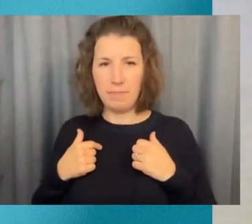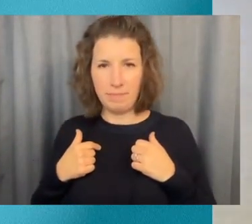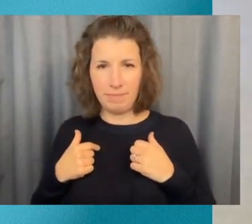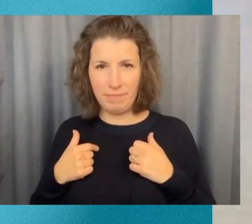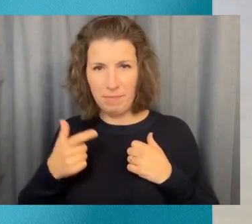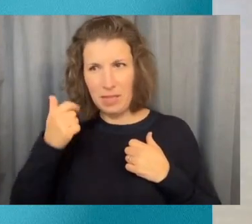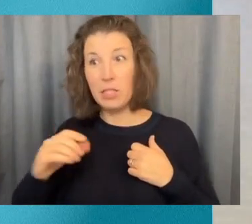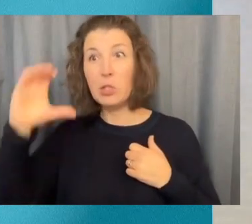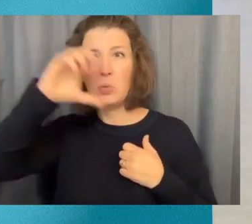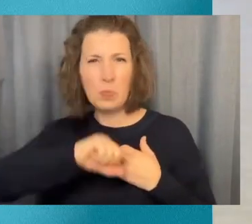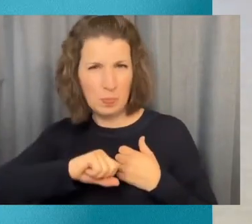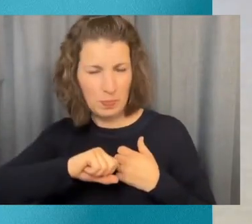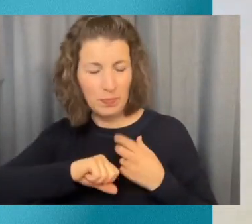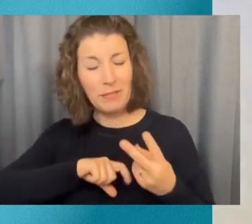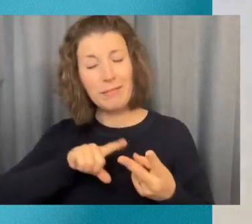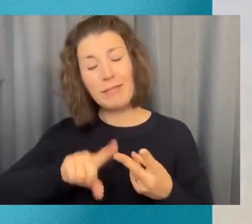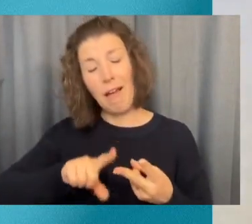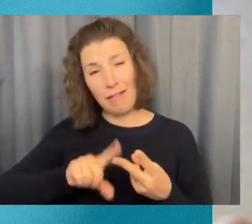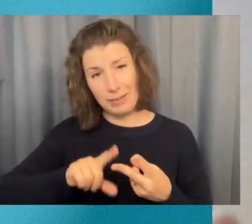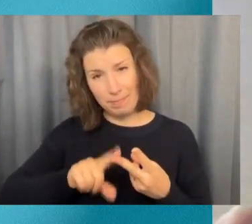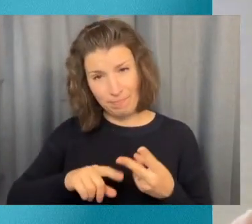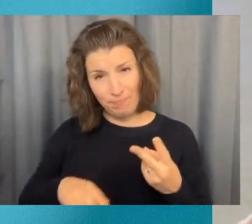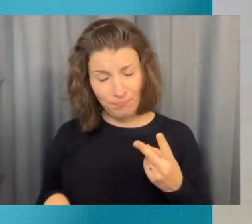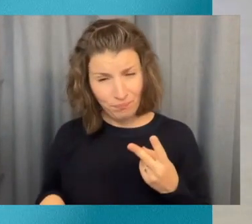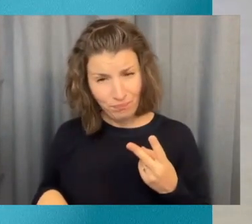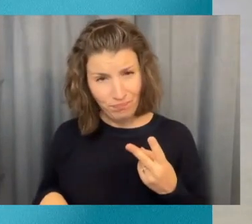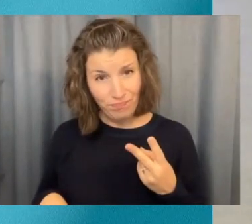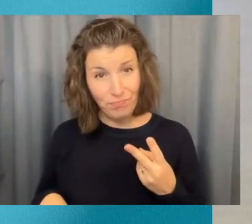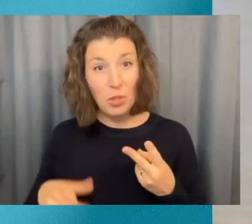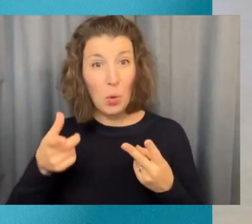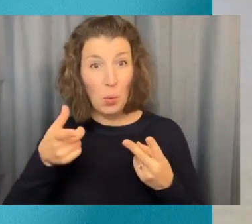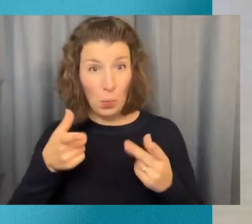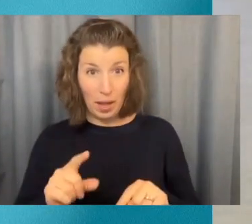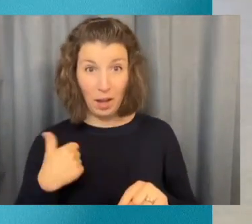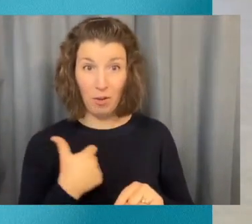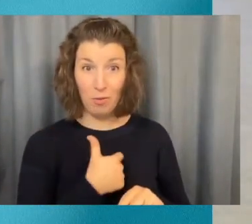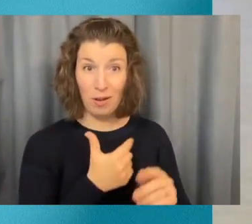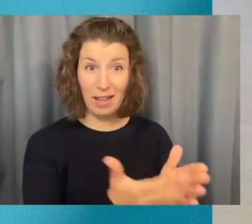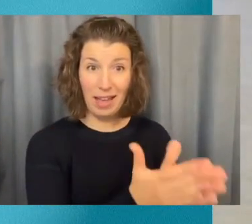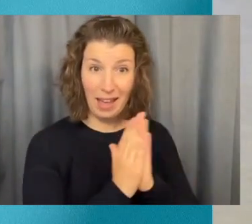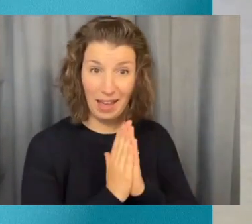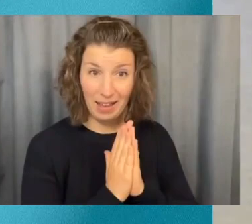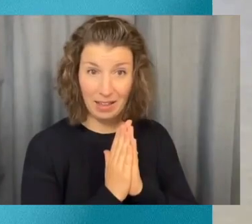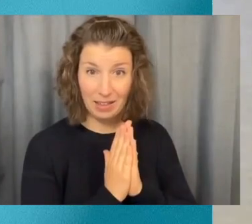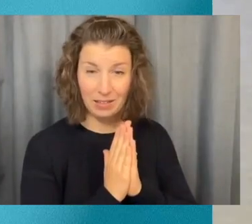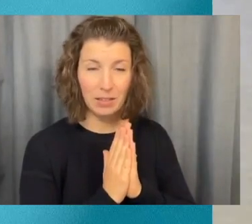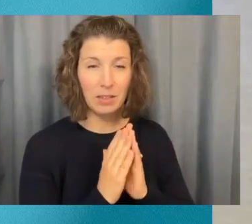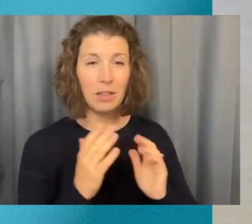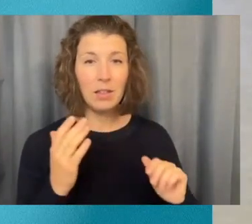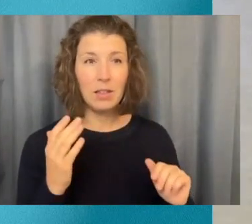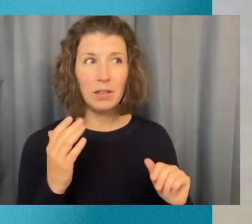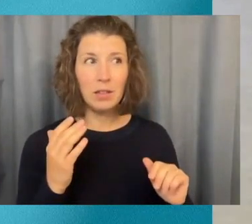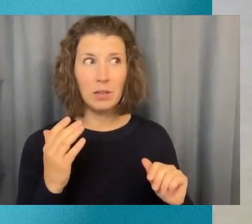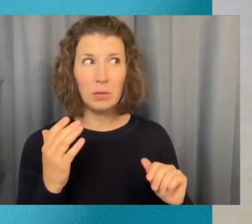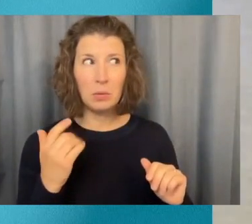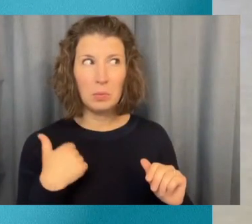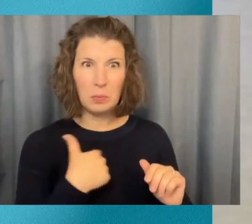And the second thing is, when we do ask, many of us in the health profession, we sound crazy.